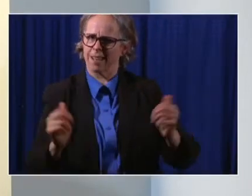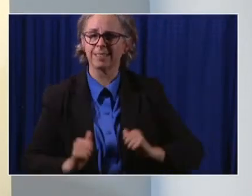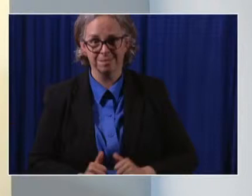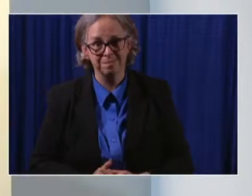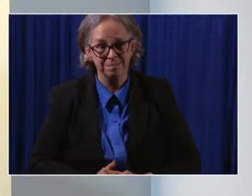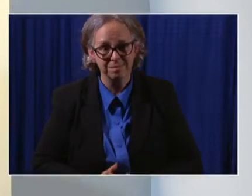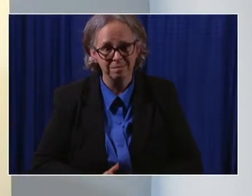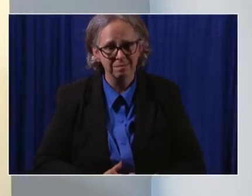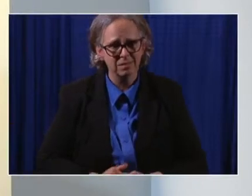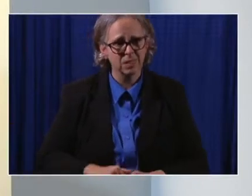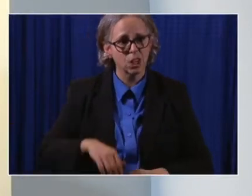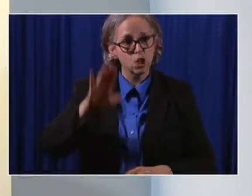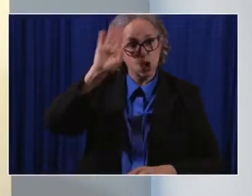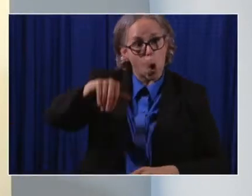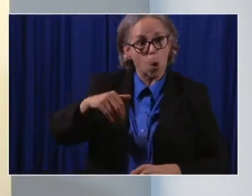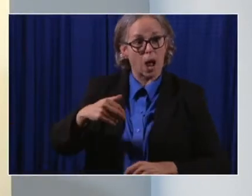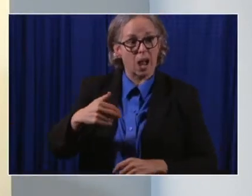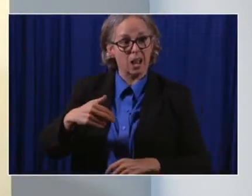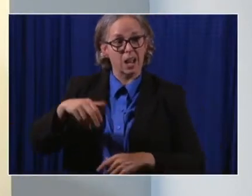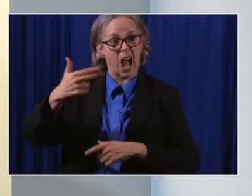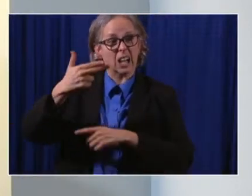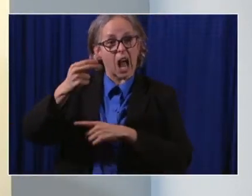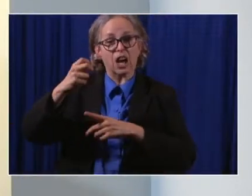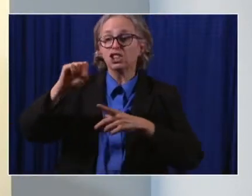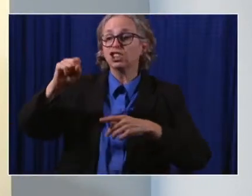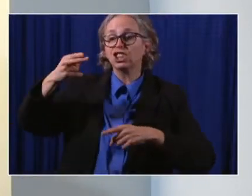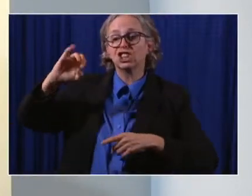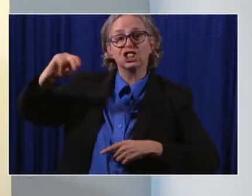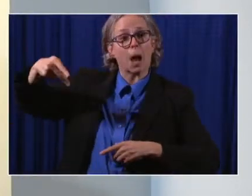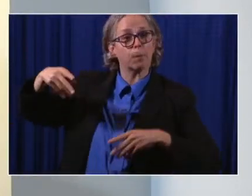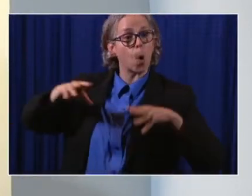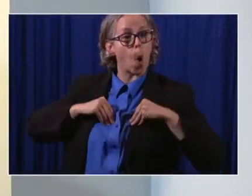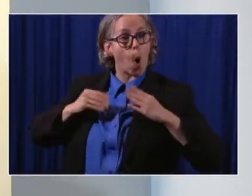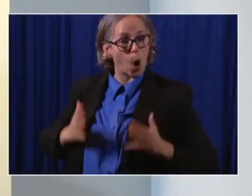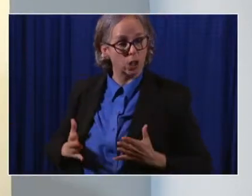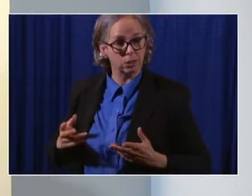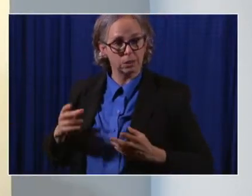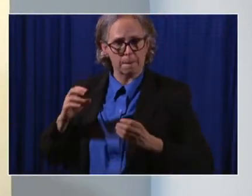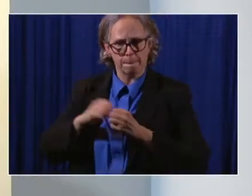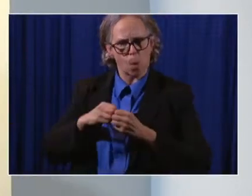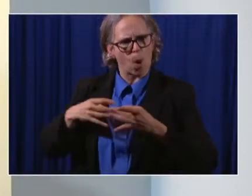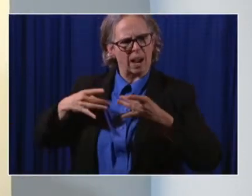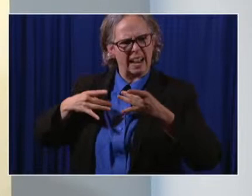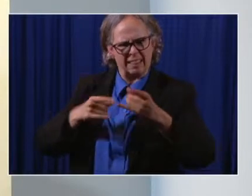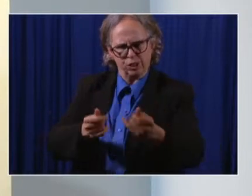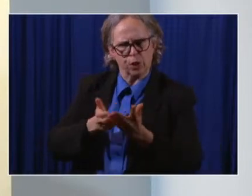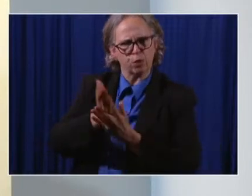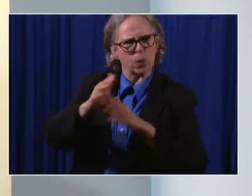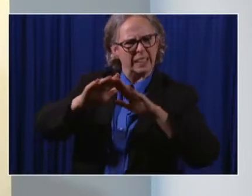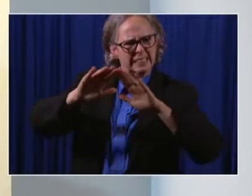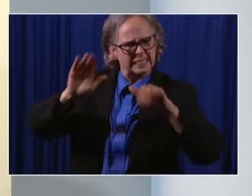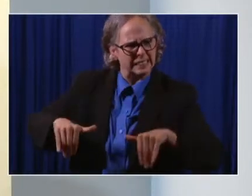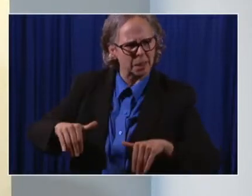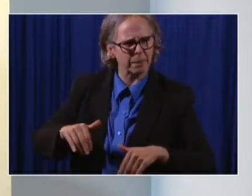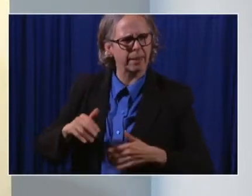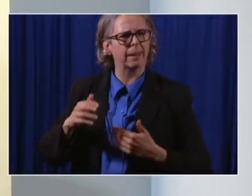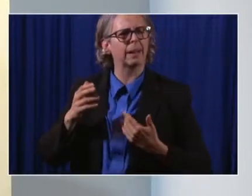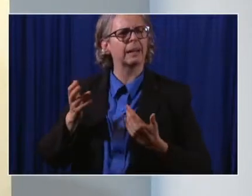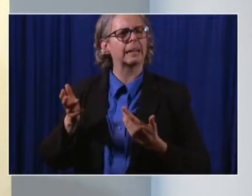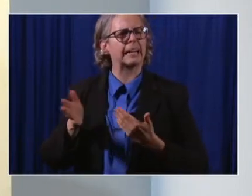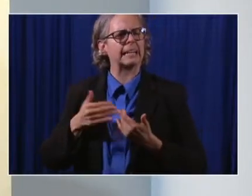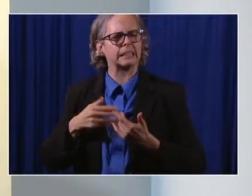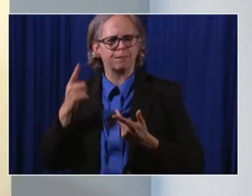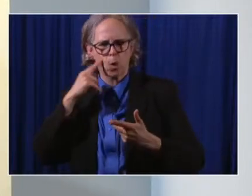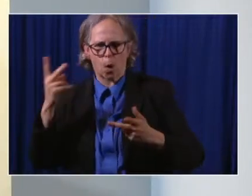streamlined warrant protection order system would improve their ability to see all warrants and protection orders in the background check in real